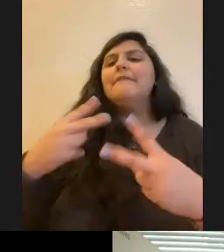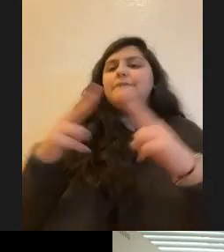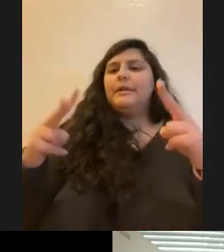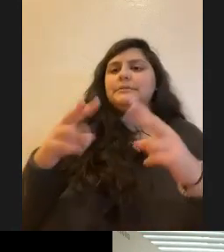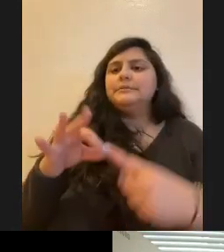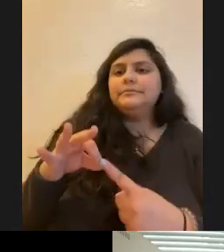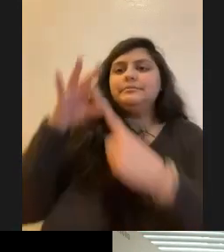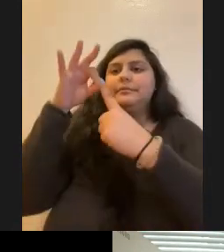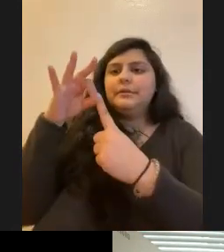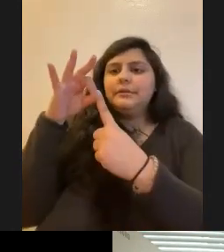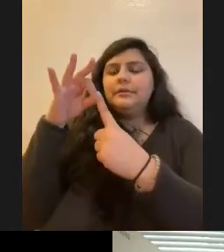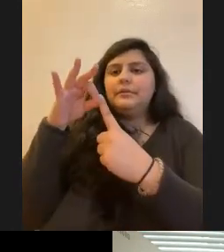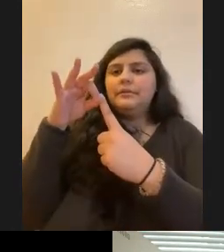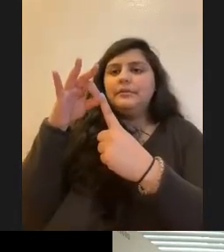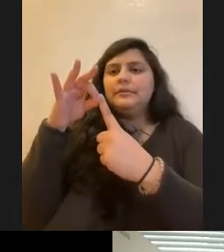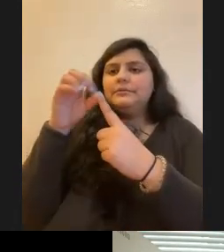makes it